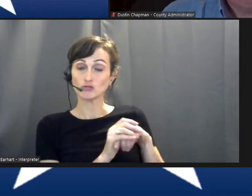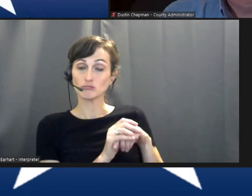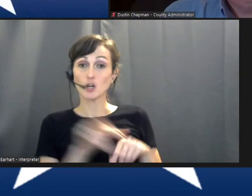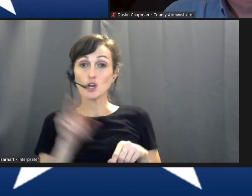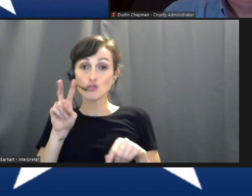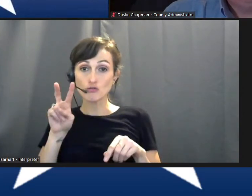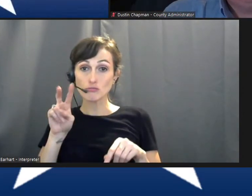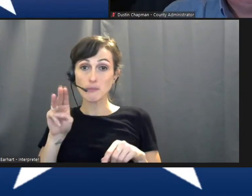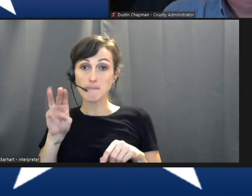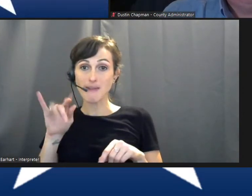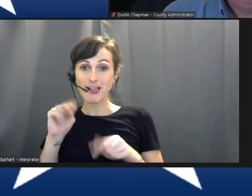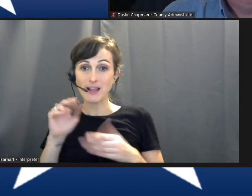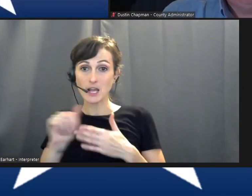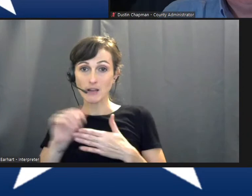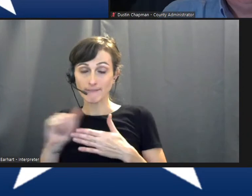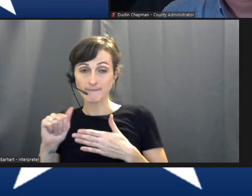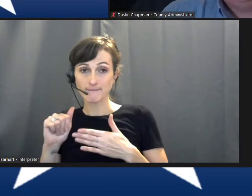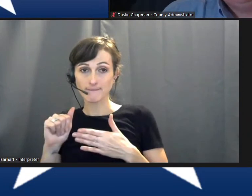is